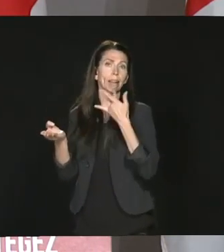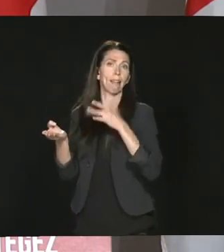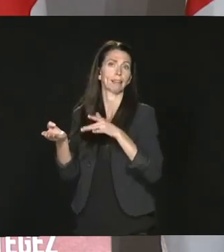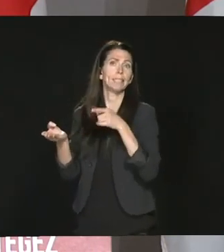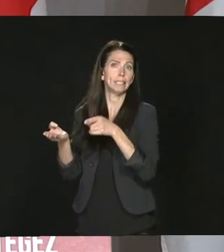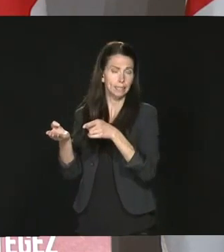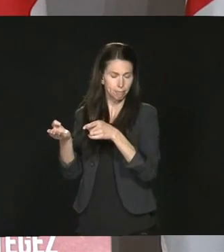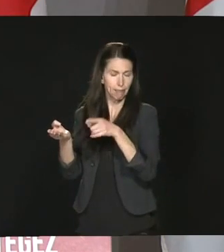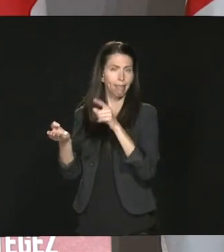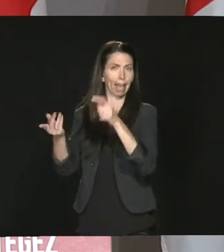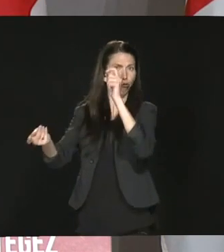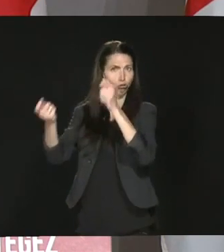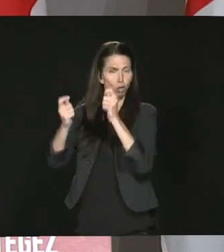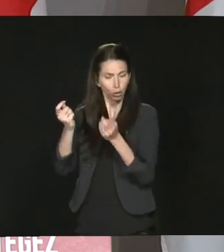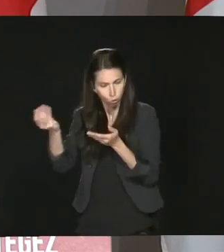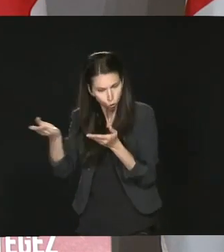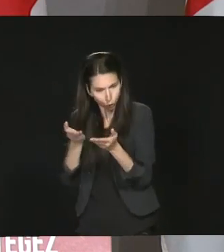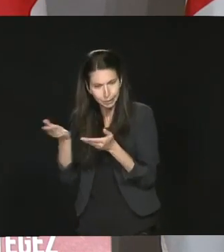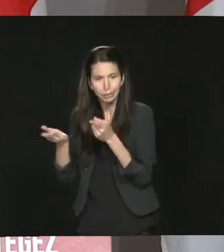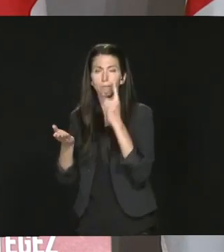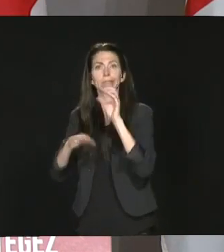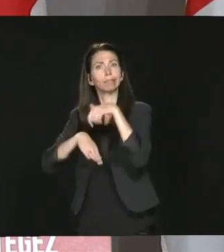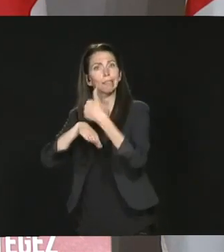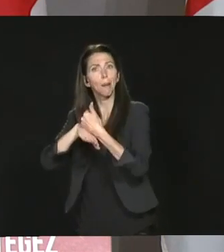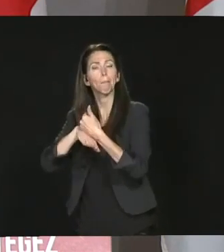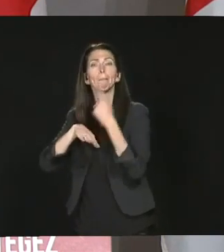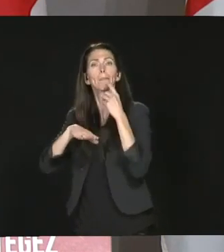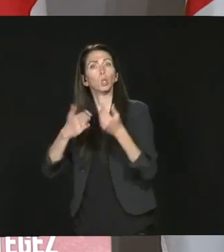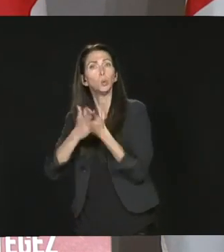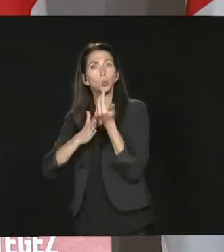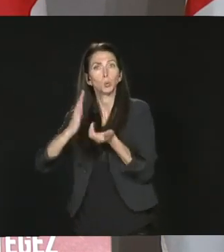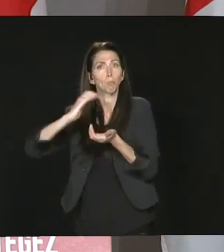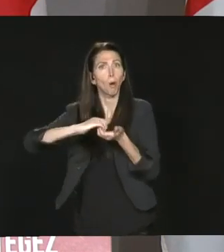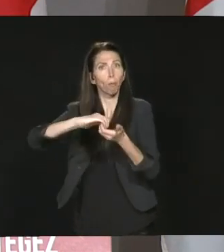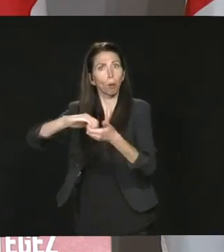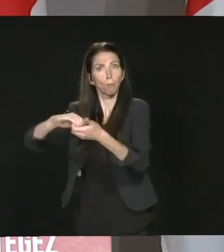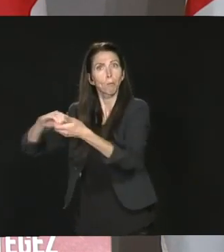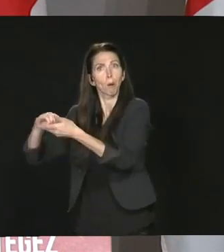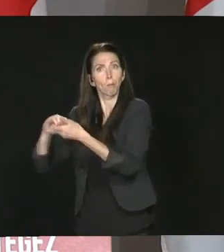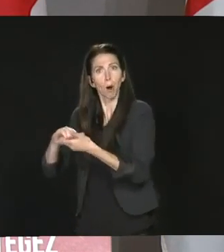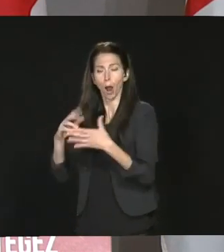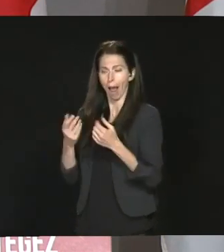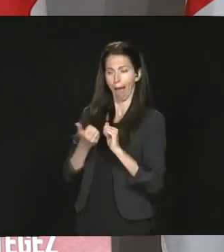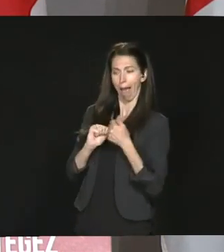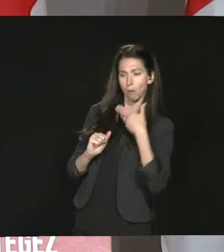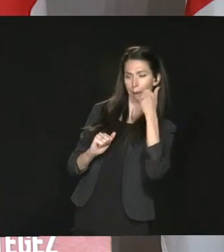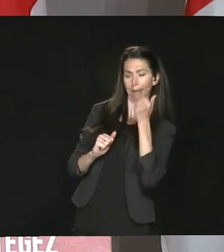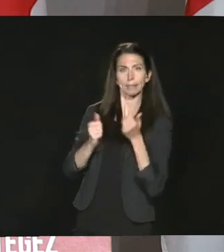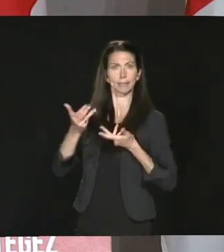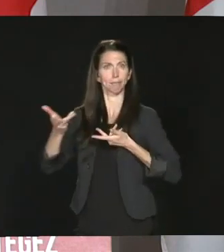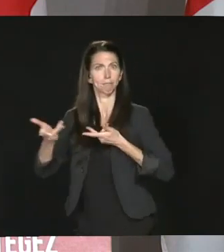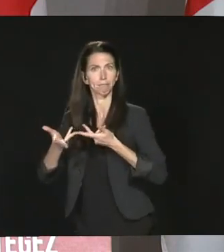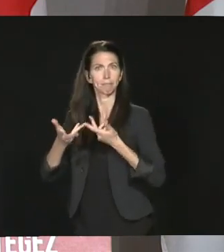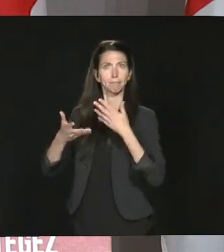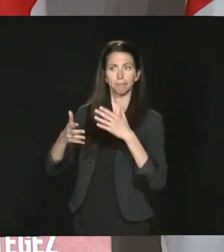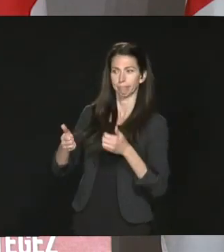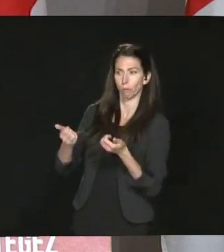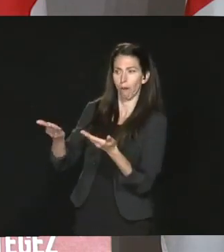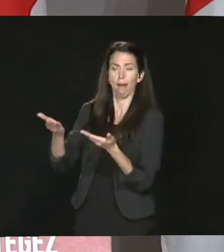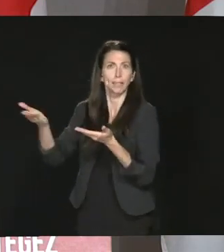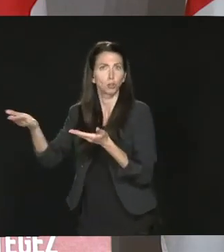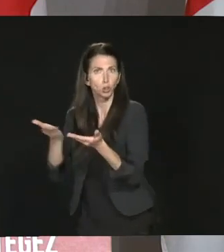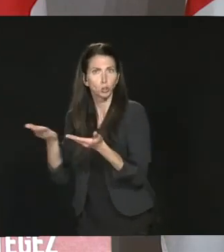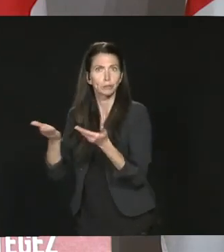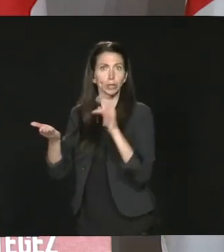and changed the way that they normally operate to find creative solutions to respond to the crisis. They require and